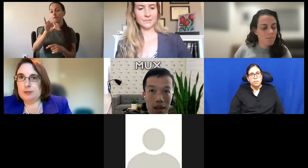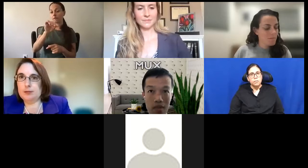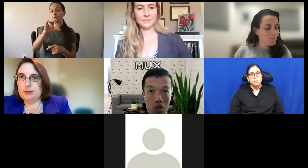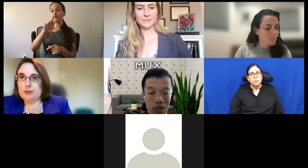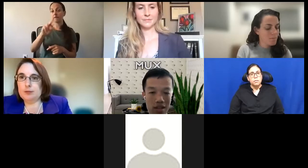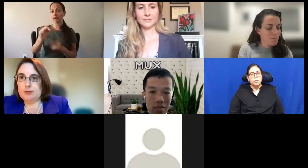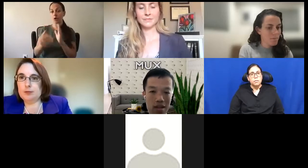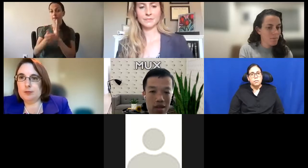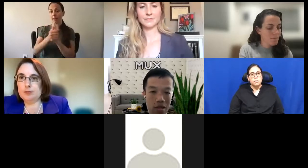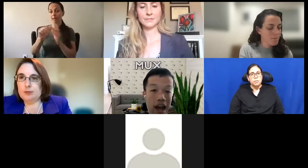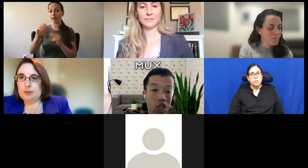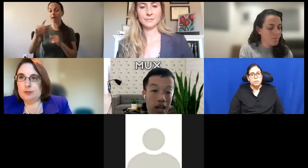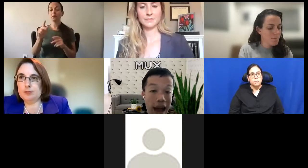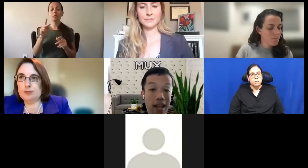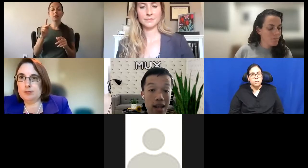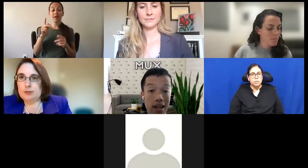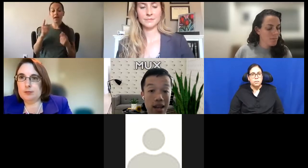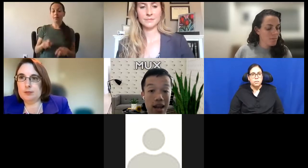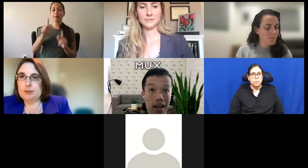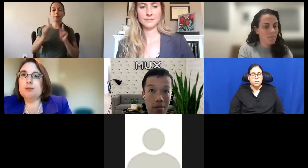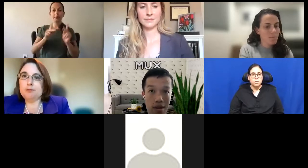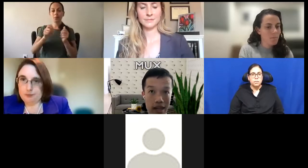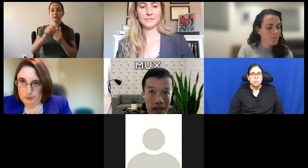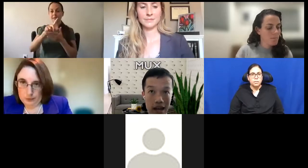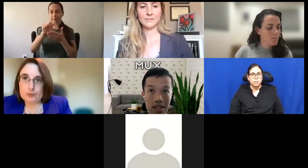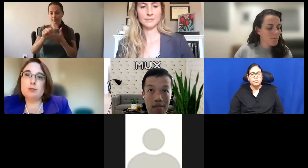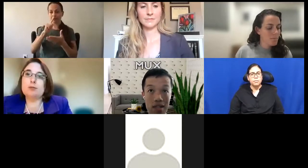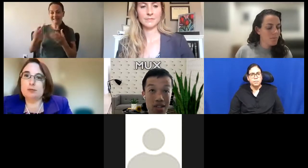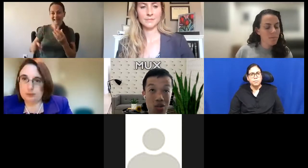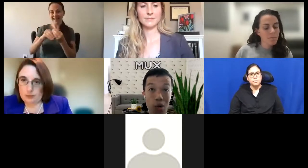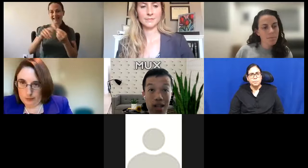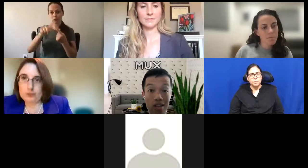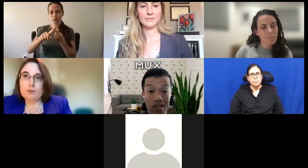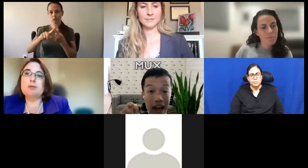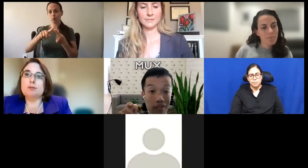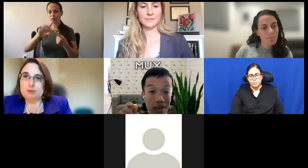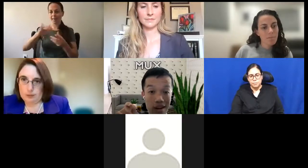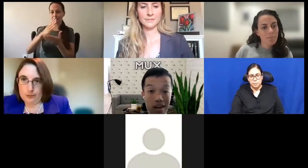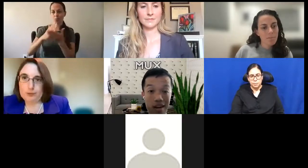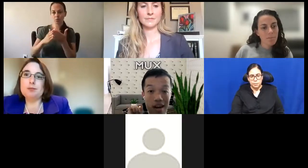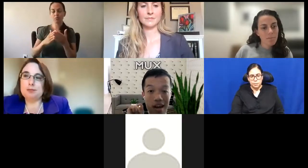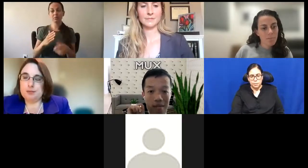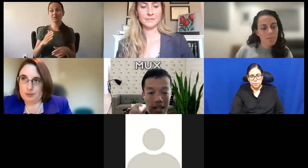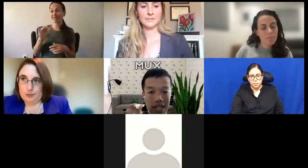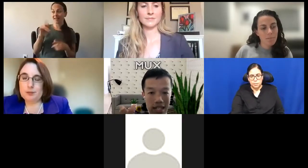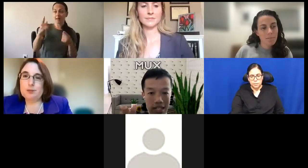that individuals with disabilities was actually added as a protected class. So it's like 20 years